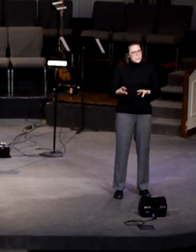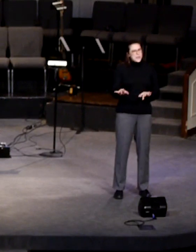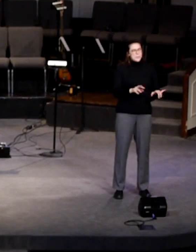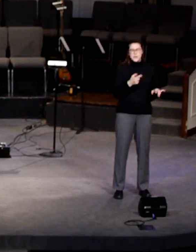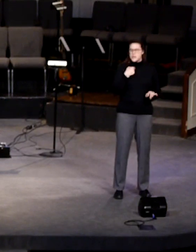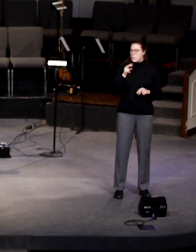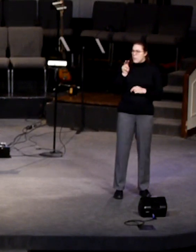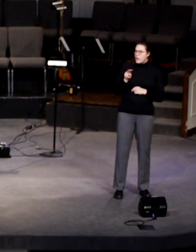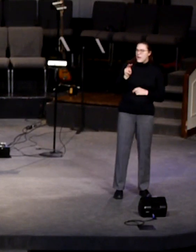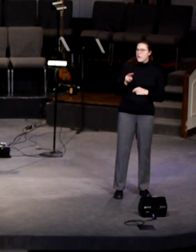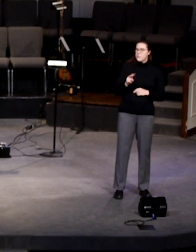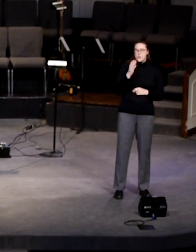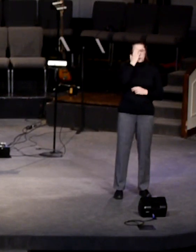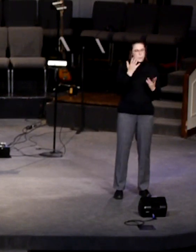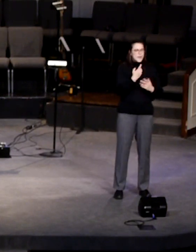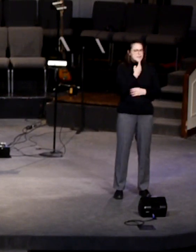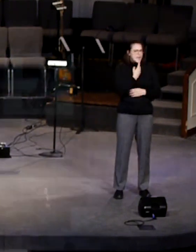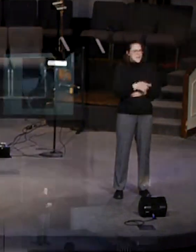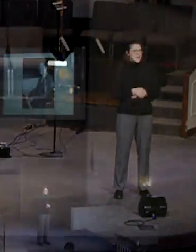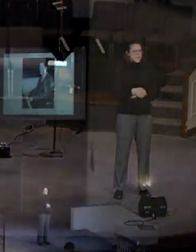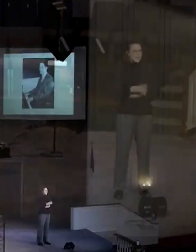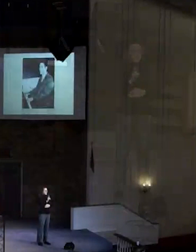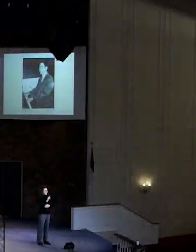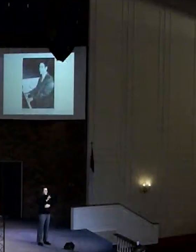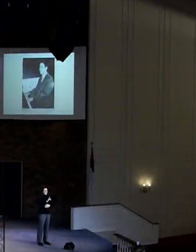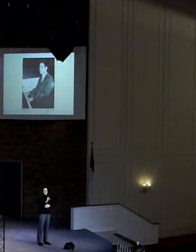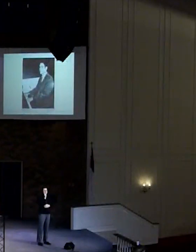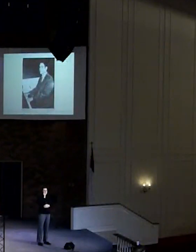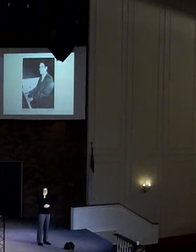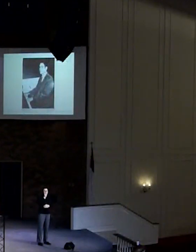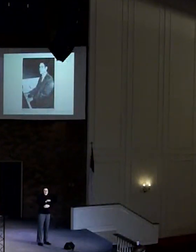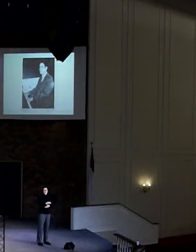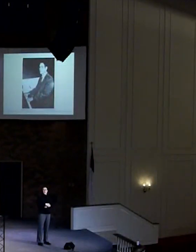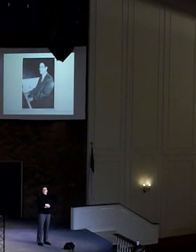at him, and you know what he said? "David, this is really cool."